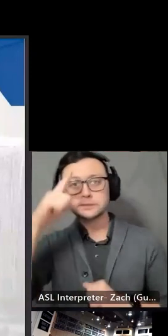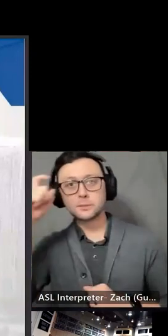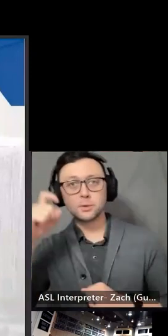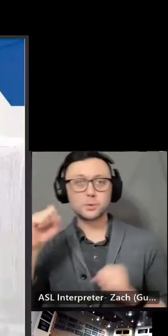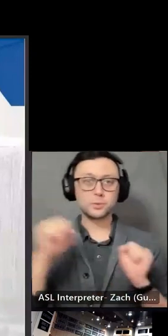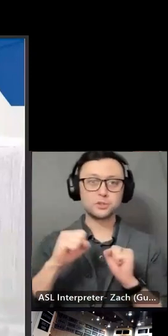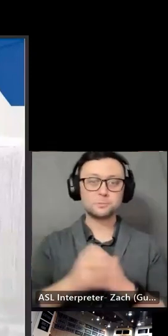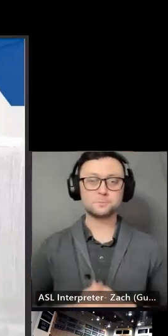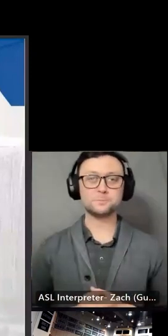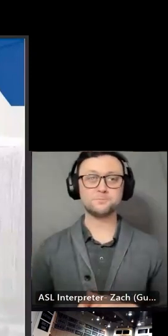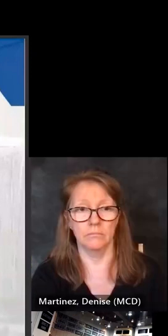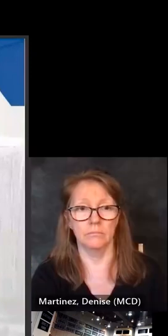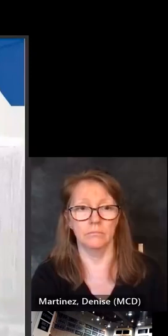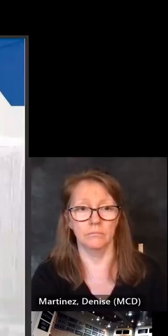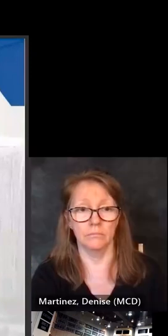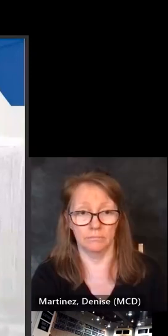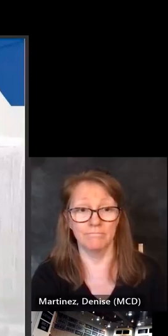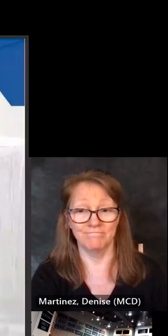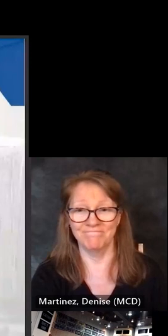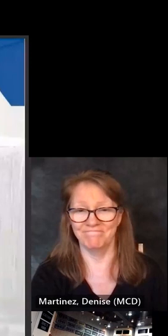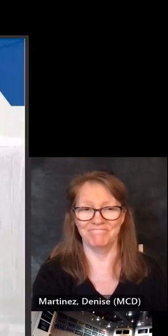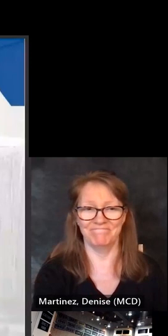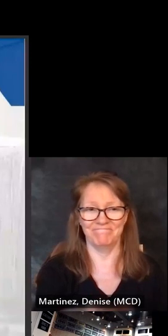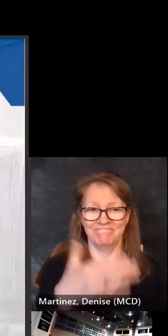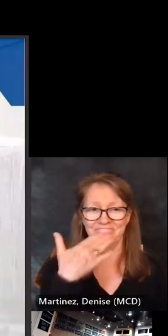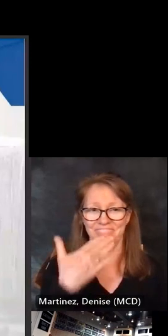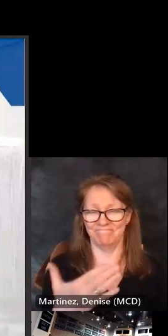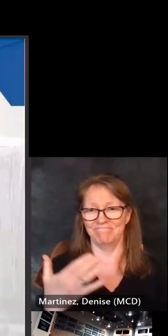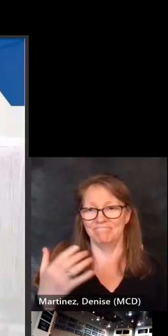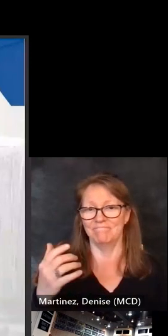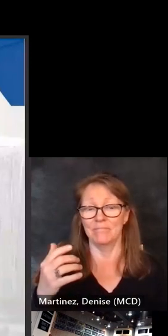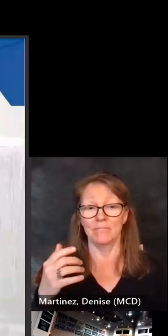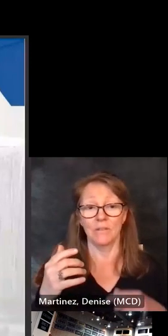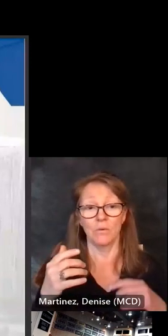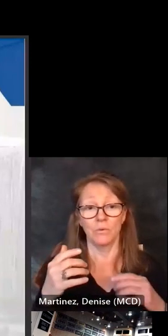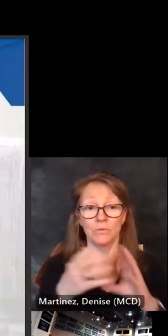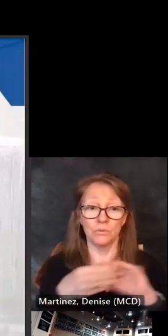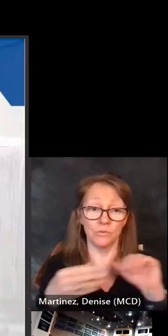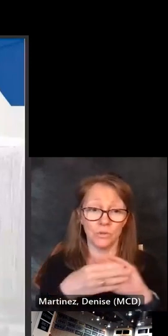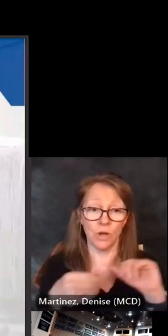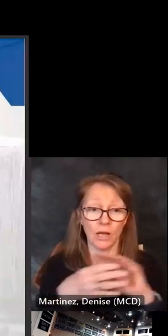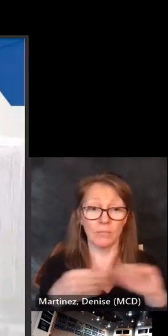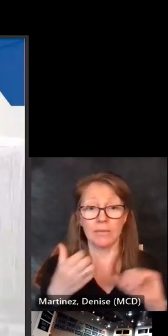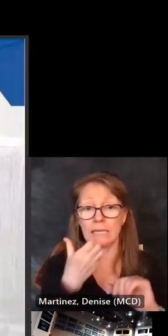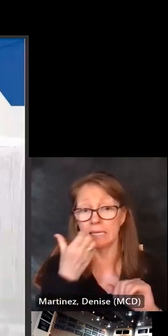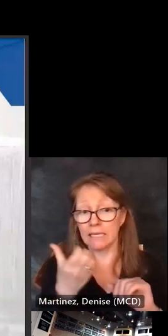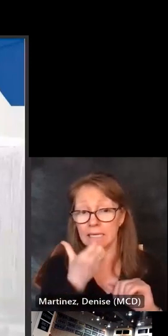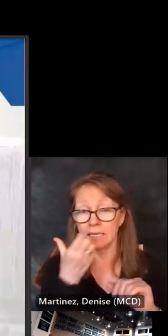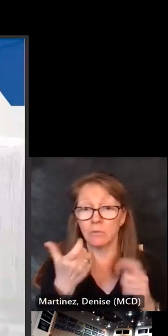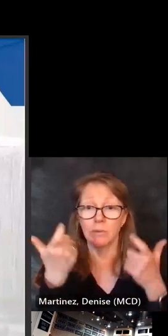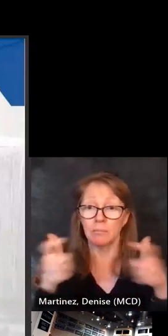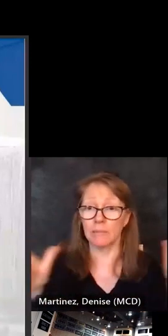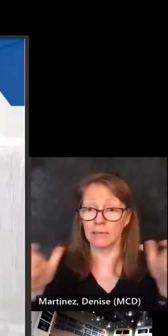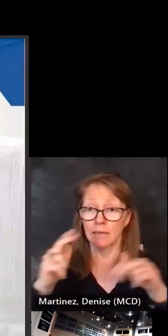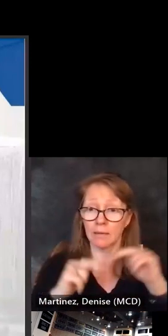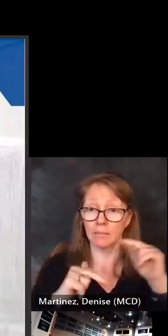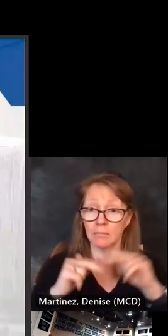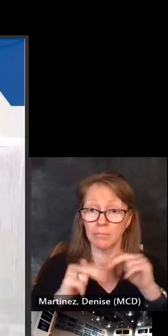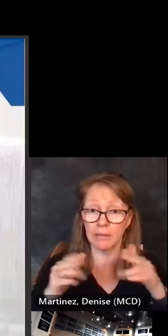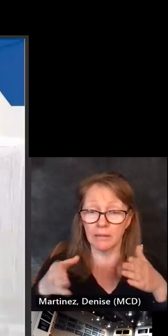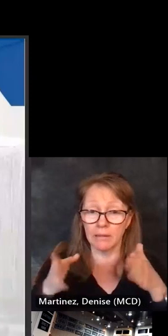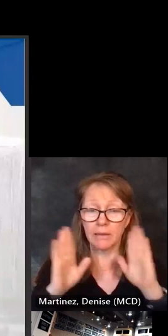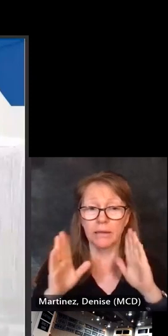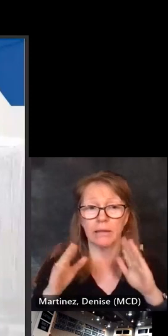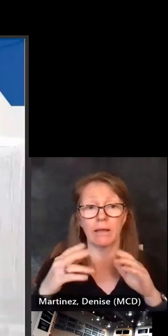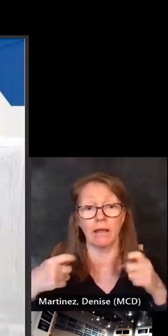long-term resilience. Talked a little bit about this on the previous slide, but, you know, with a big building and a chart bus charging,